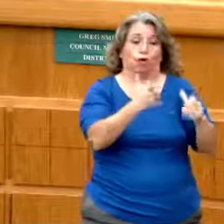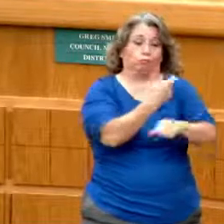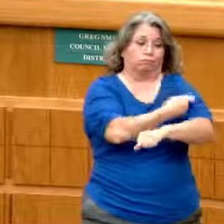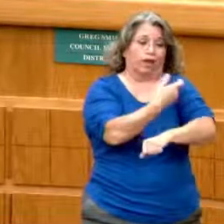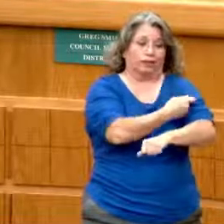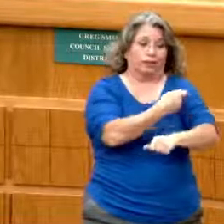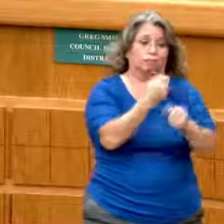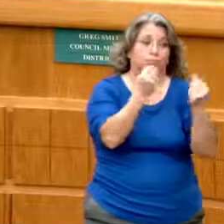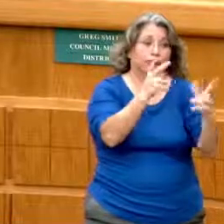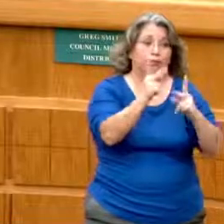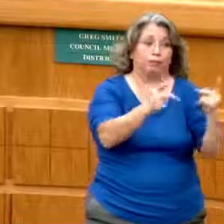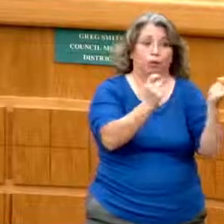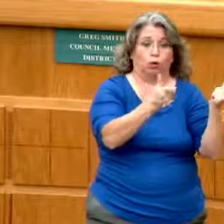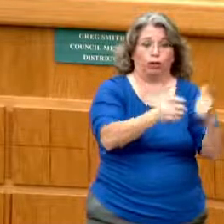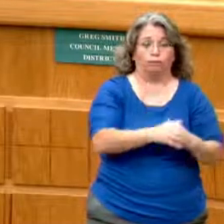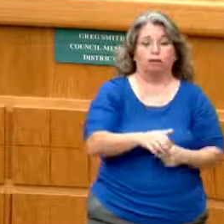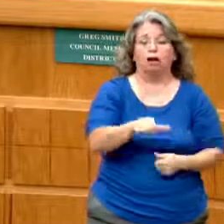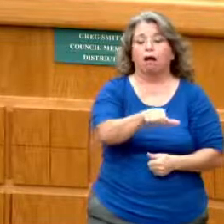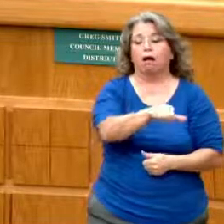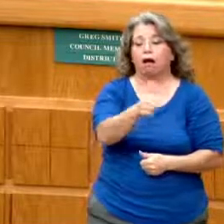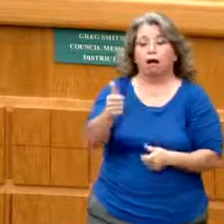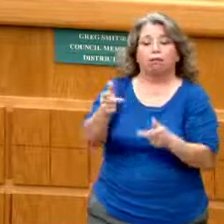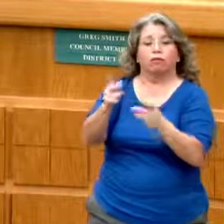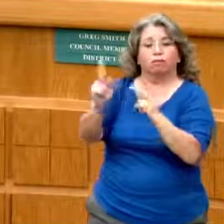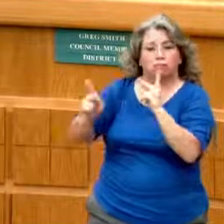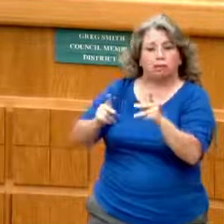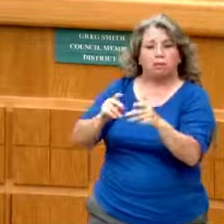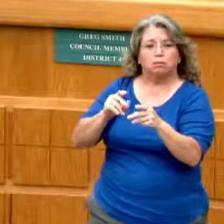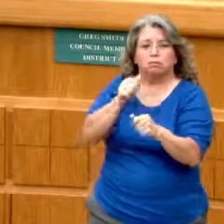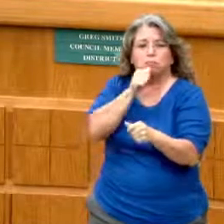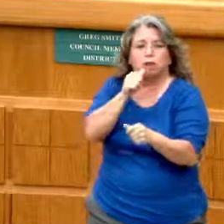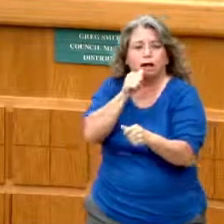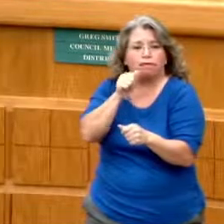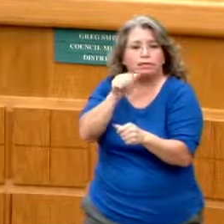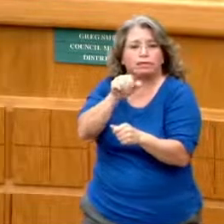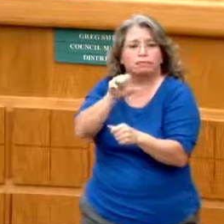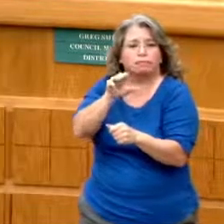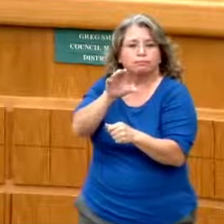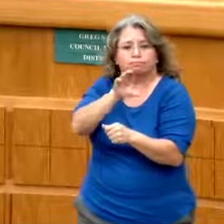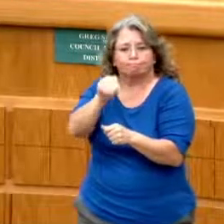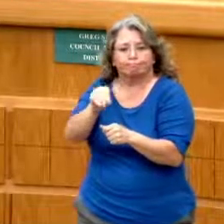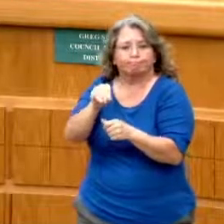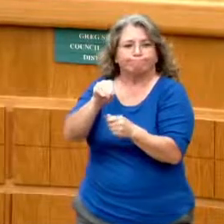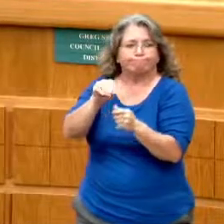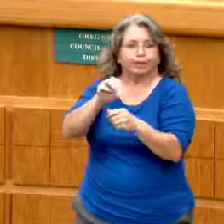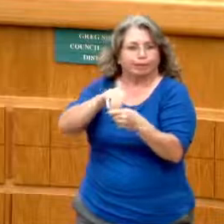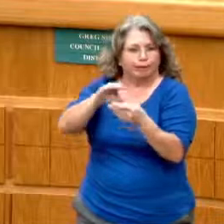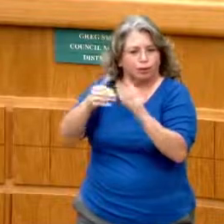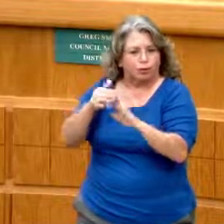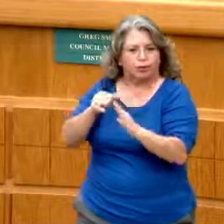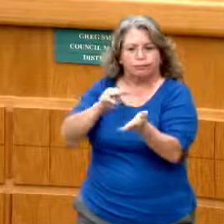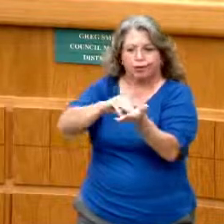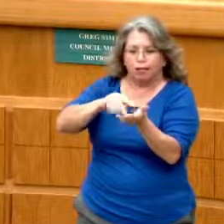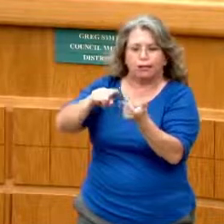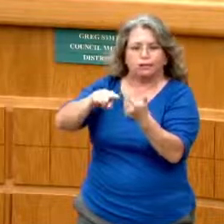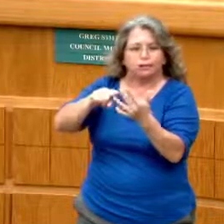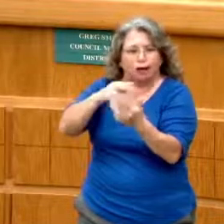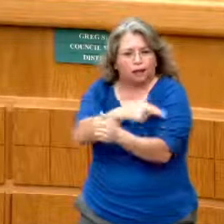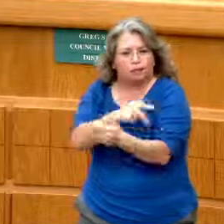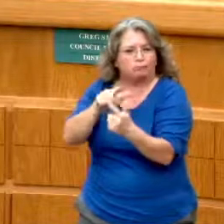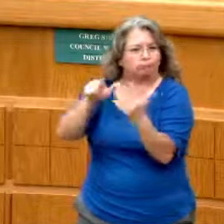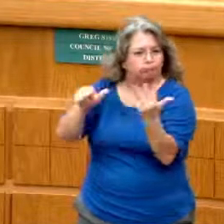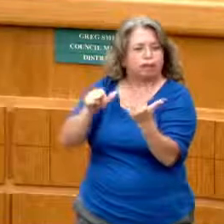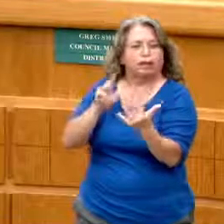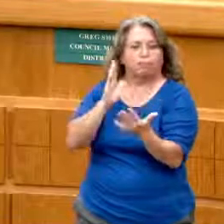providers in our community also receive vaccine, and they may have systems that work better for your needs.